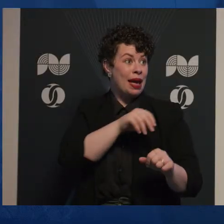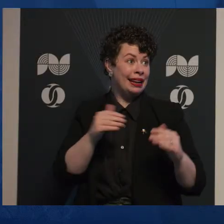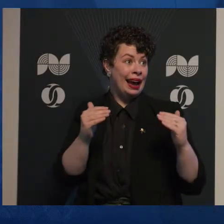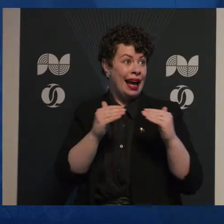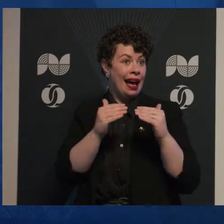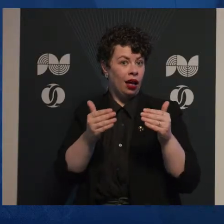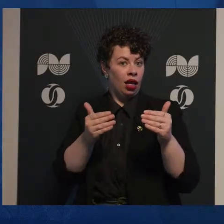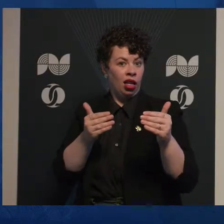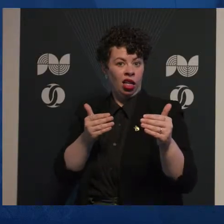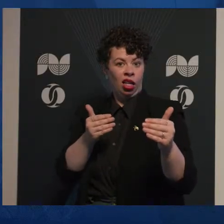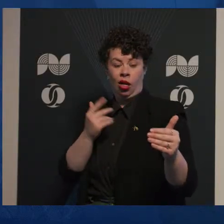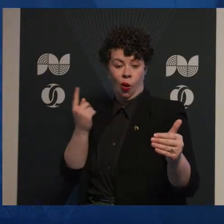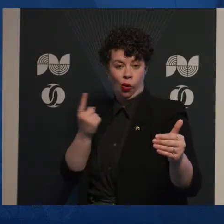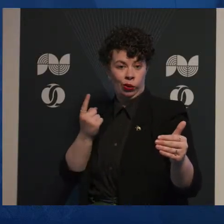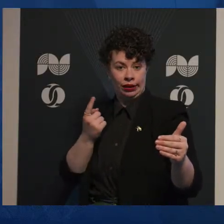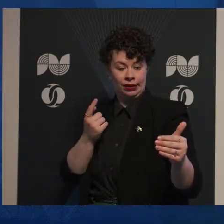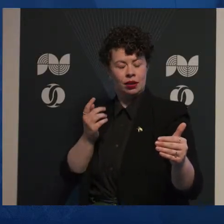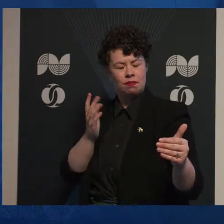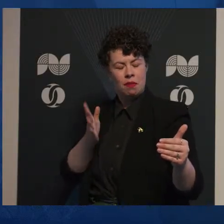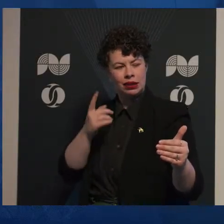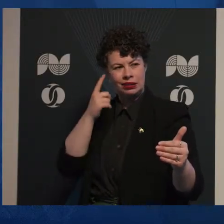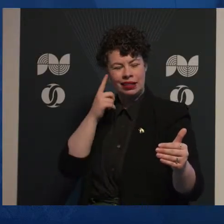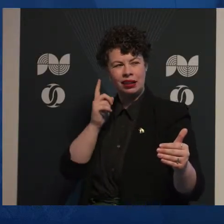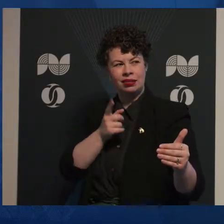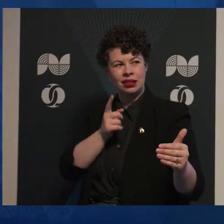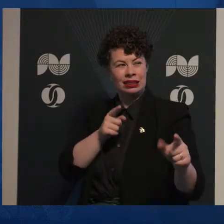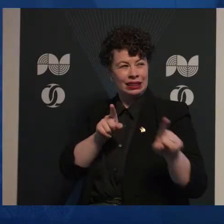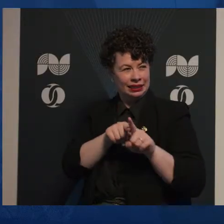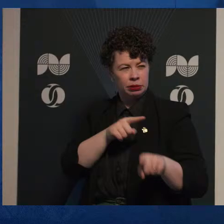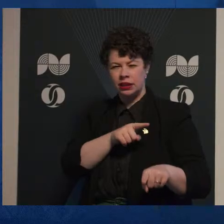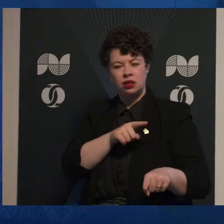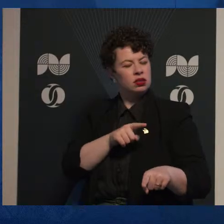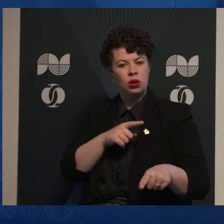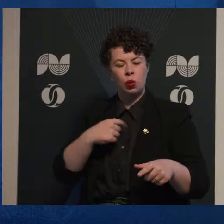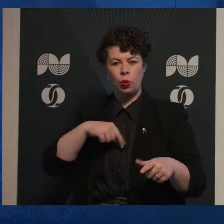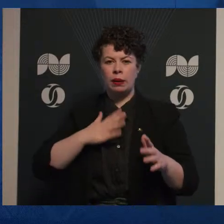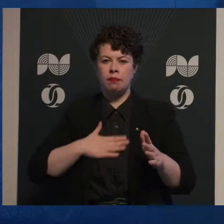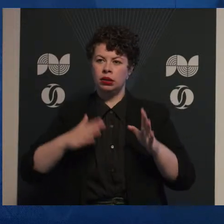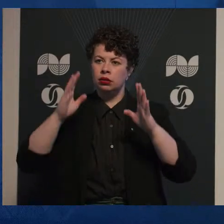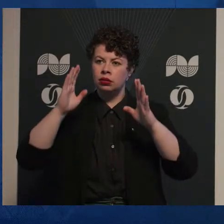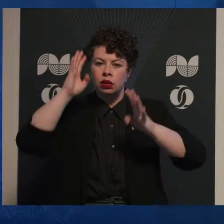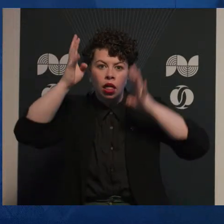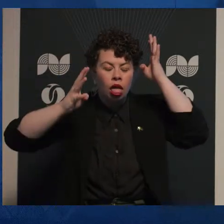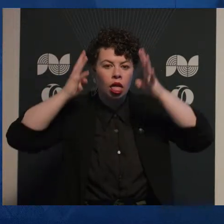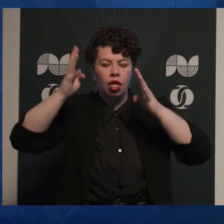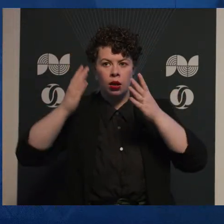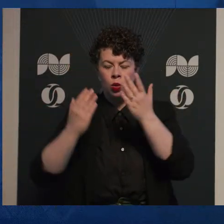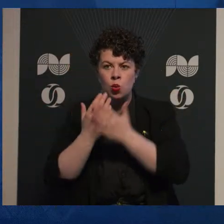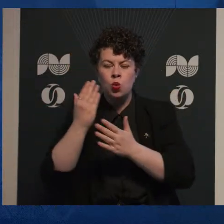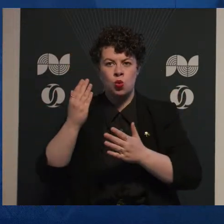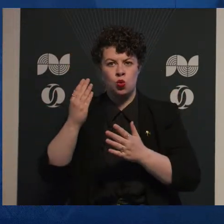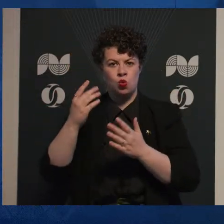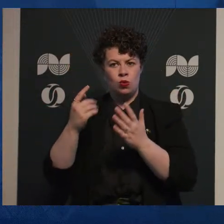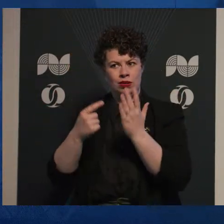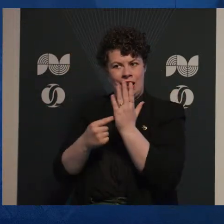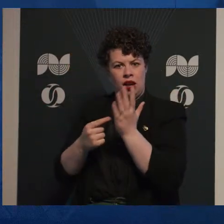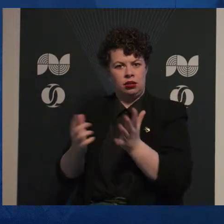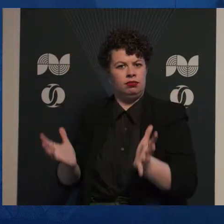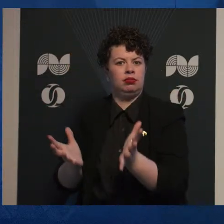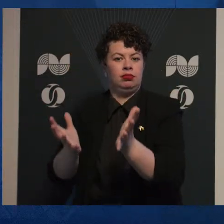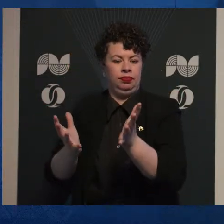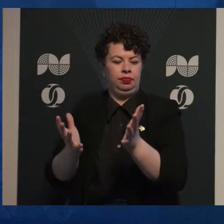couple of years. So we need to be more innovation-based. We need to build an innovation-based economy. And I want to just